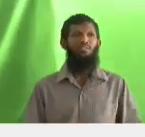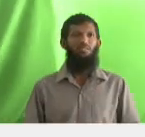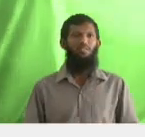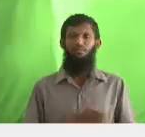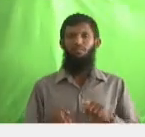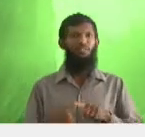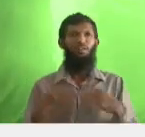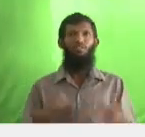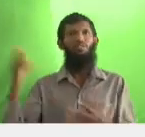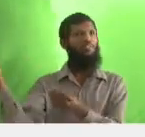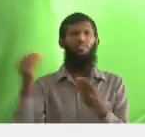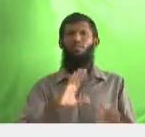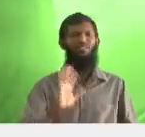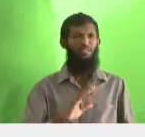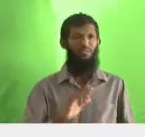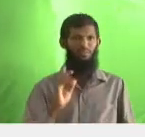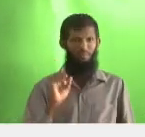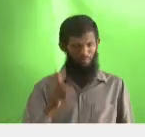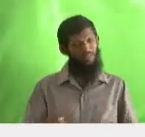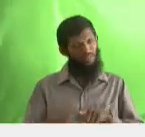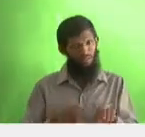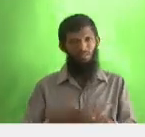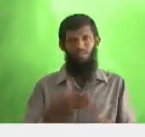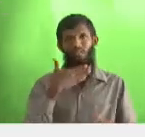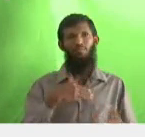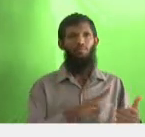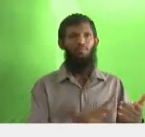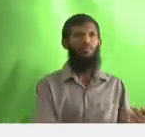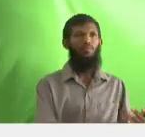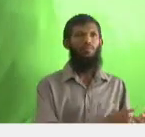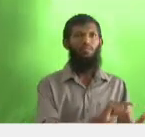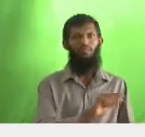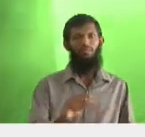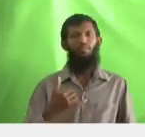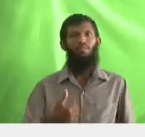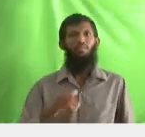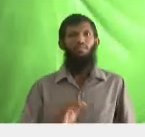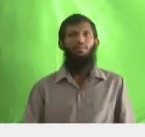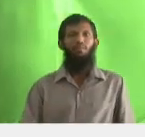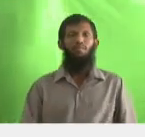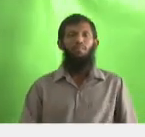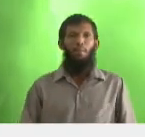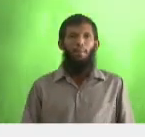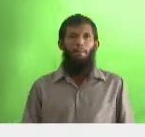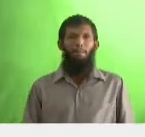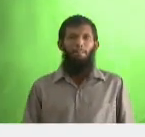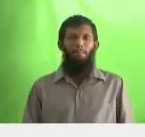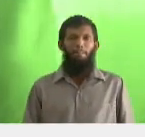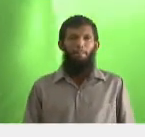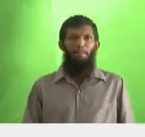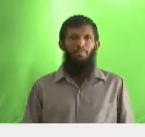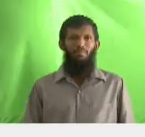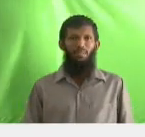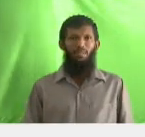peace be upon him, says, "Ihris ala ma yanfa'uka wasta'in billahi wa la ta'jaz."